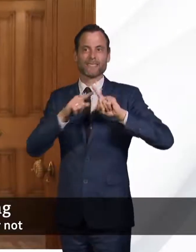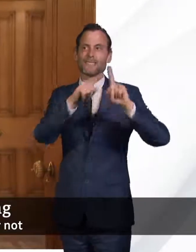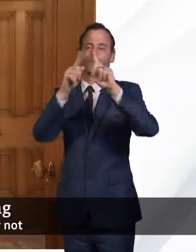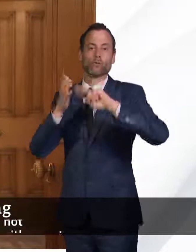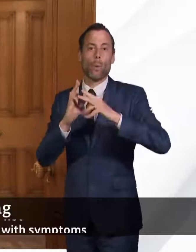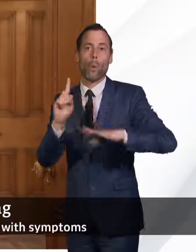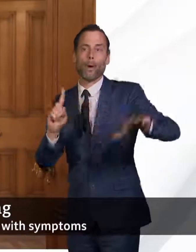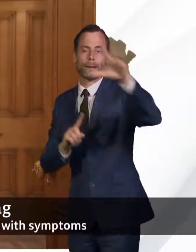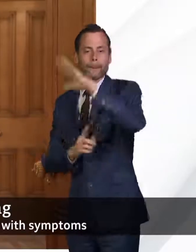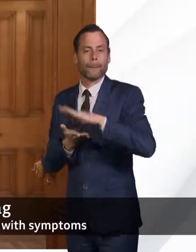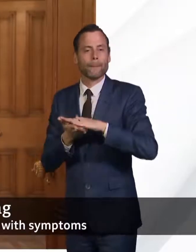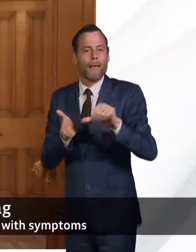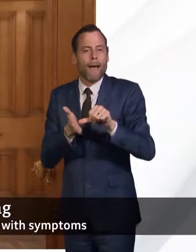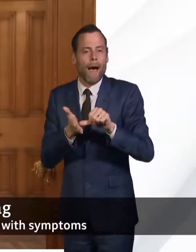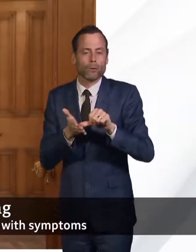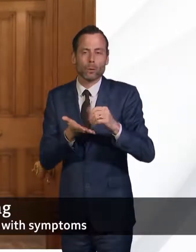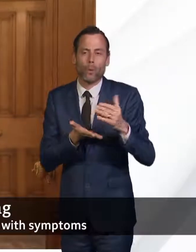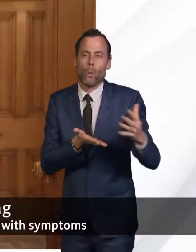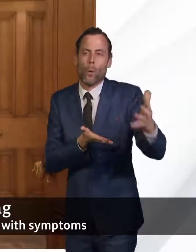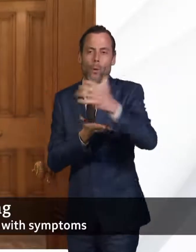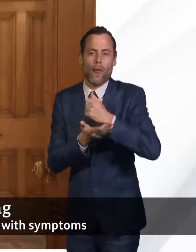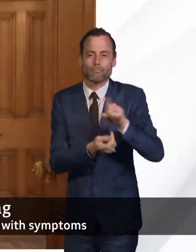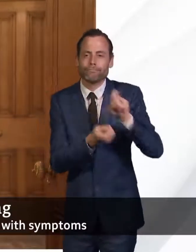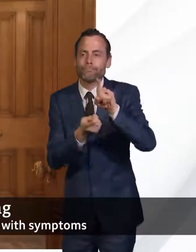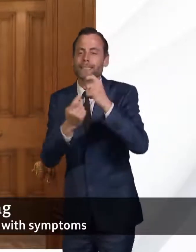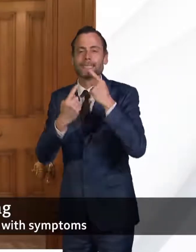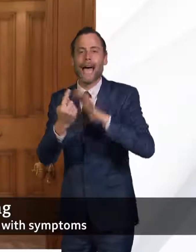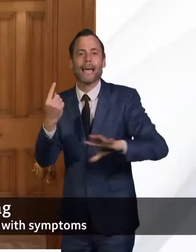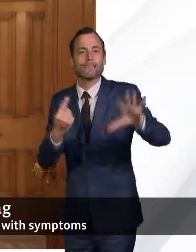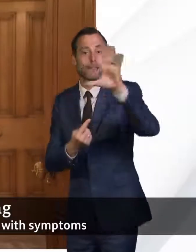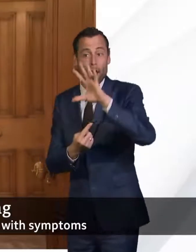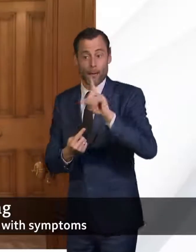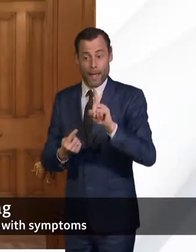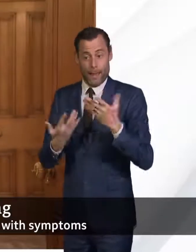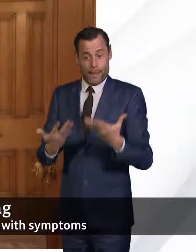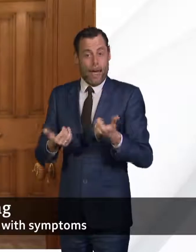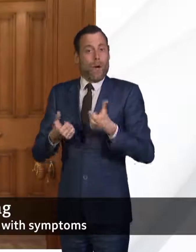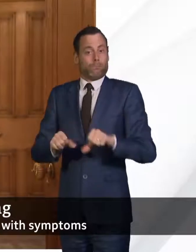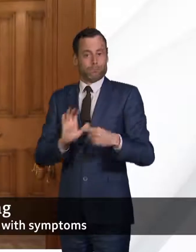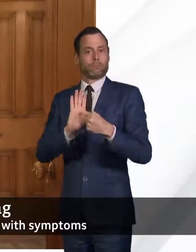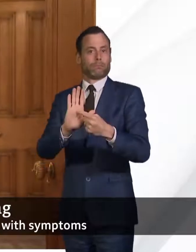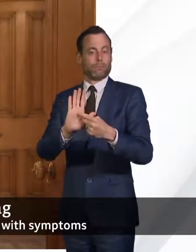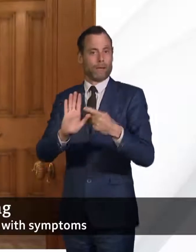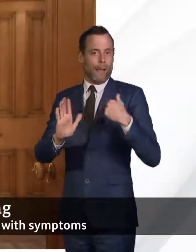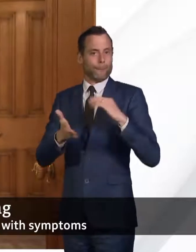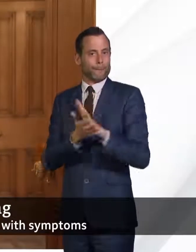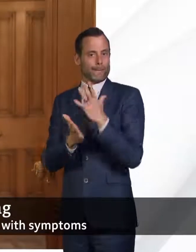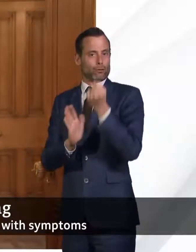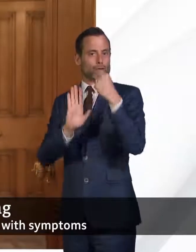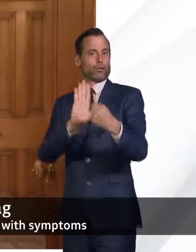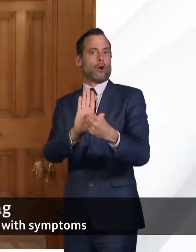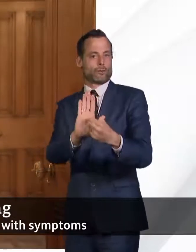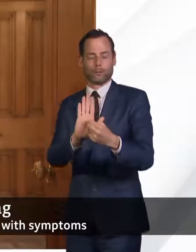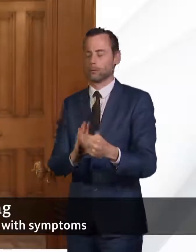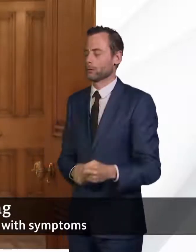get the data collection. On the point about visitors, that was based on clinical advice, and I'll explain the reason